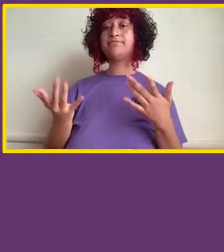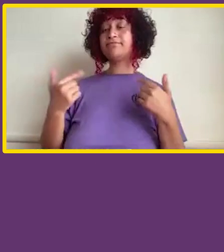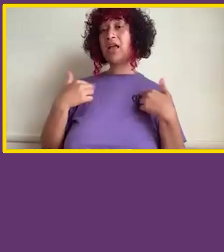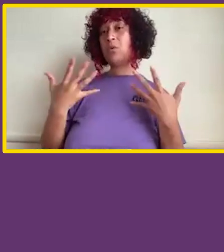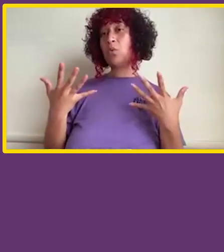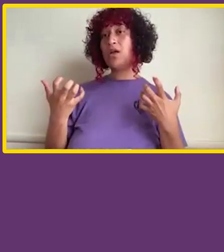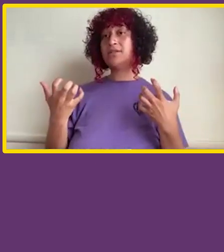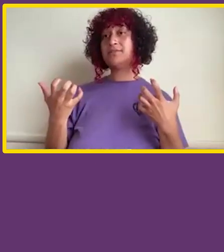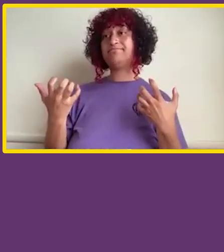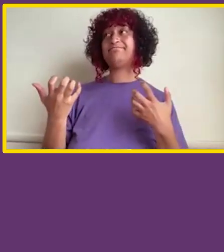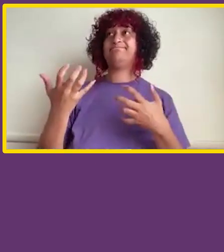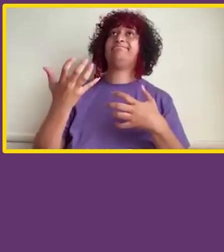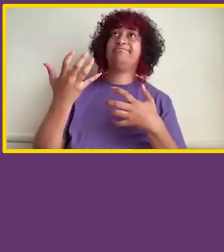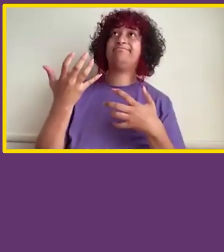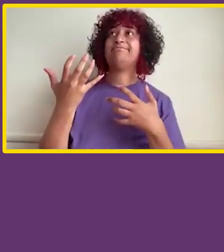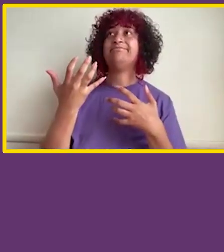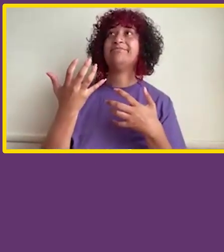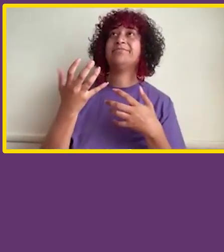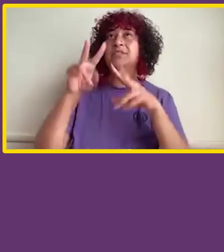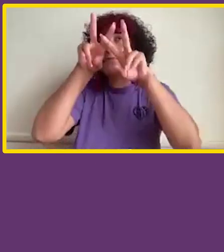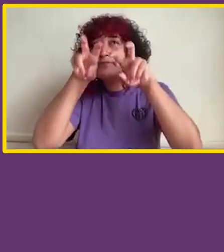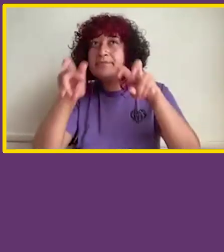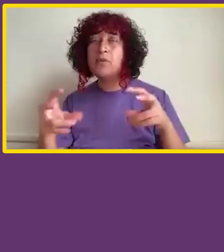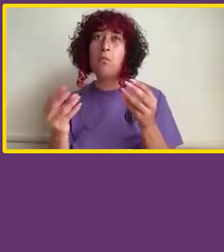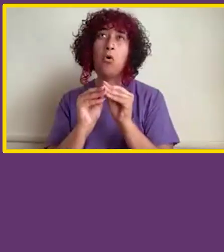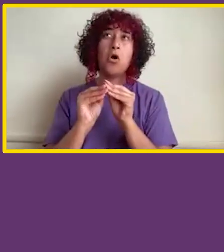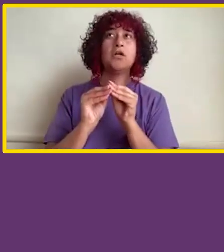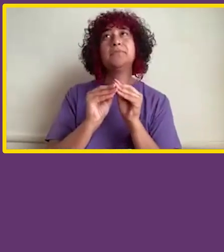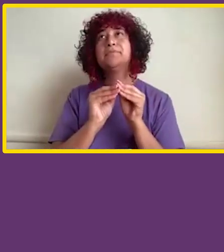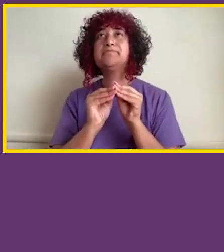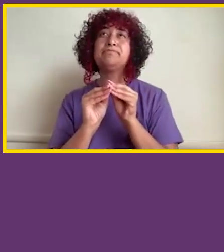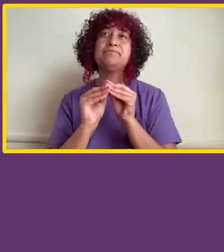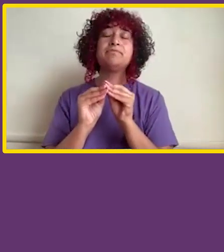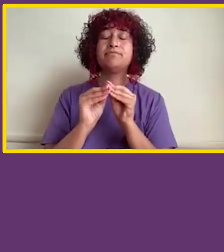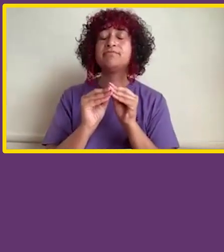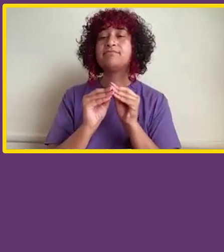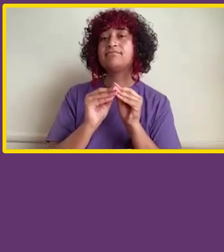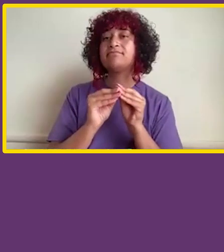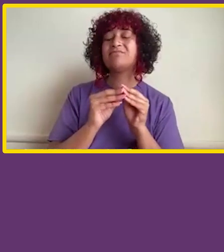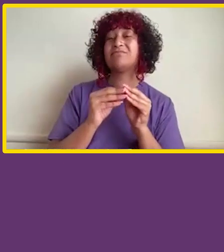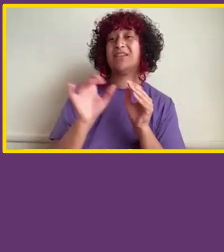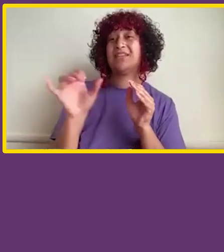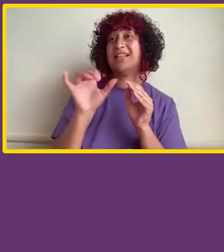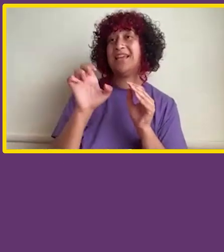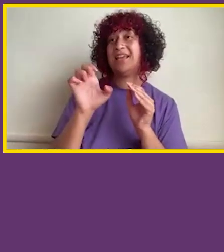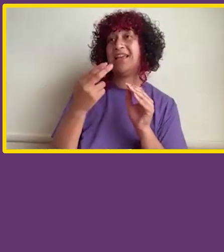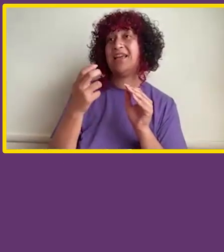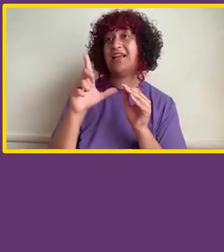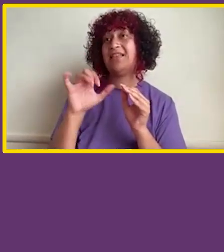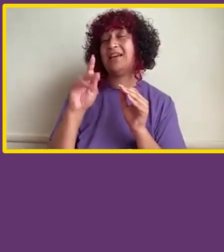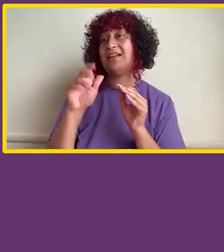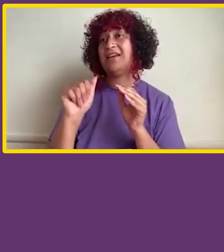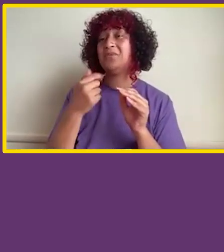to, I would really like to like kind of dig into that deeper, because, like Eliana was mentioning